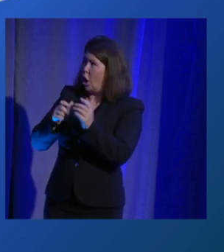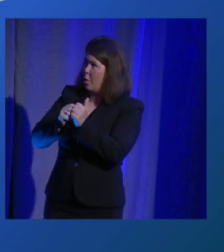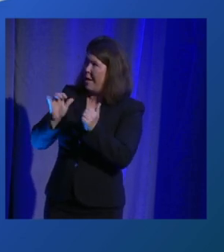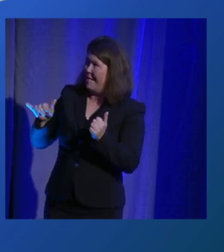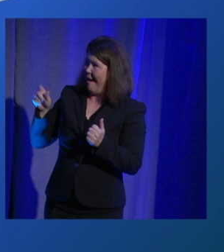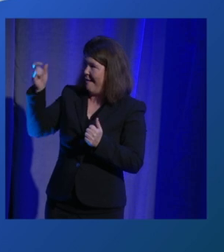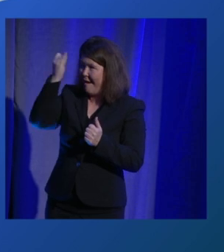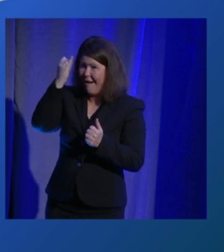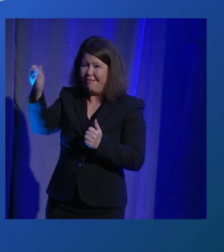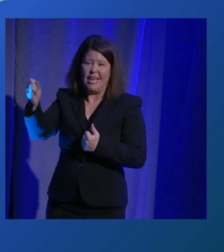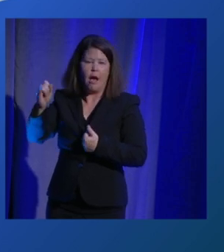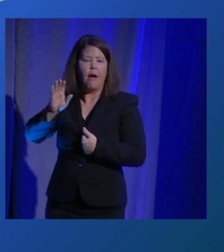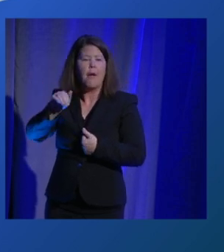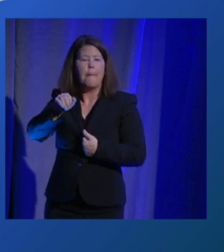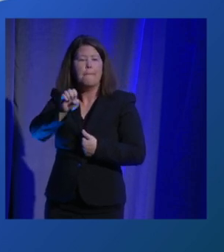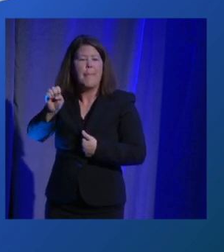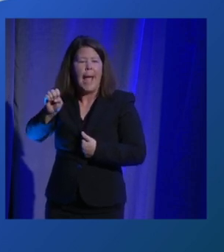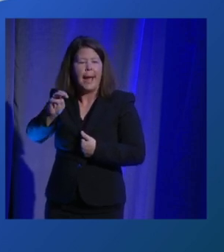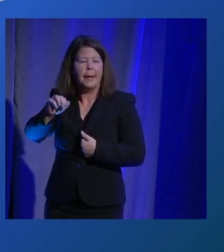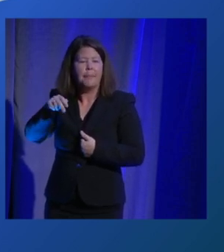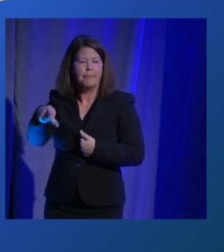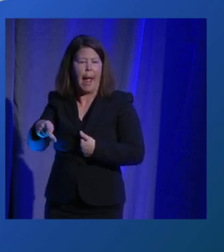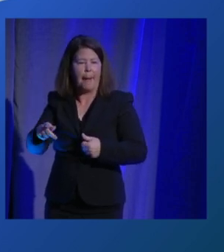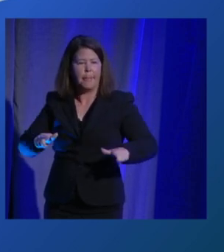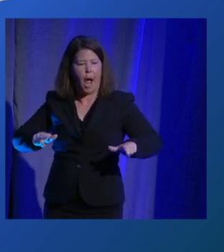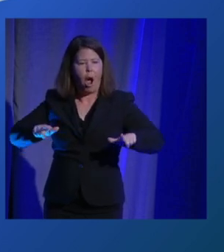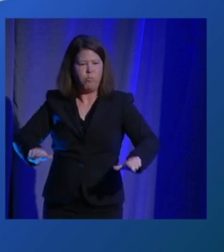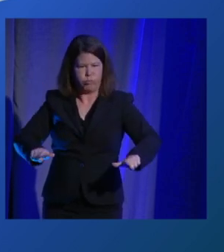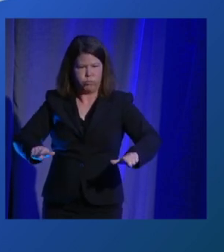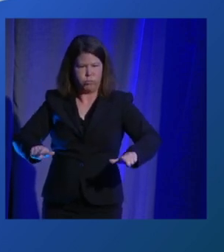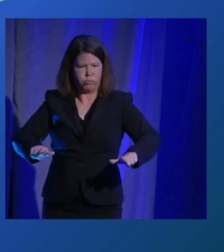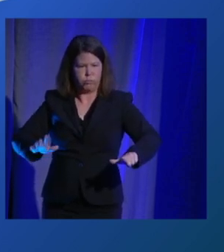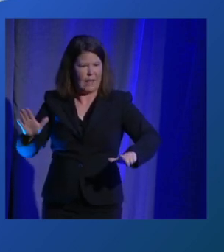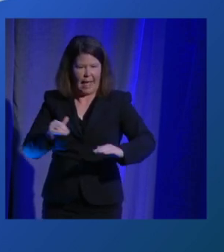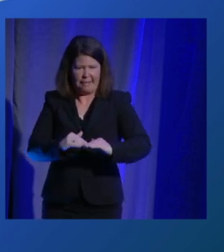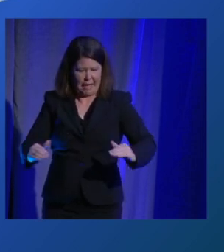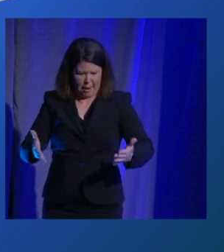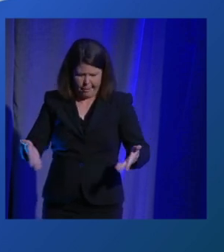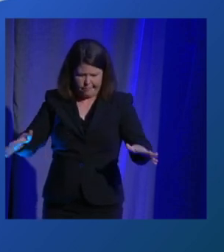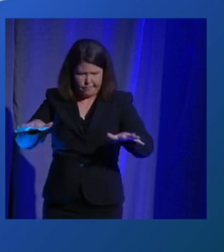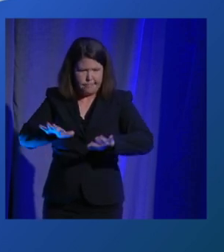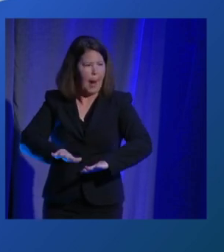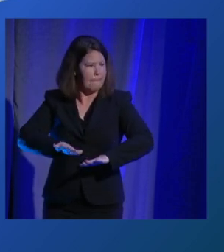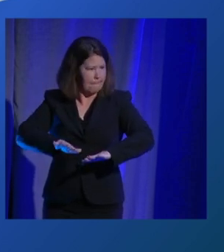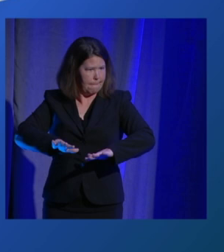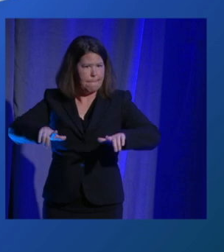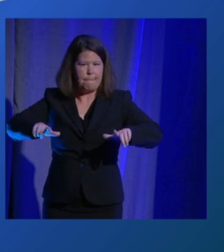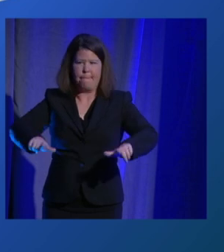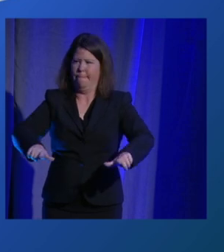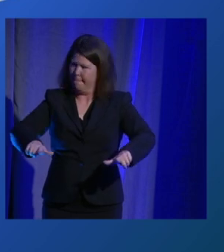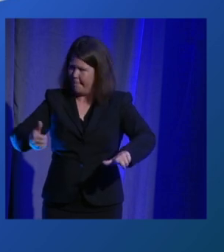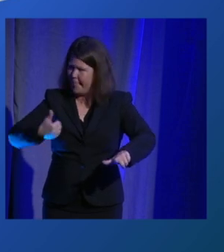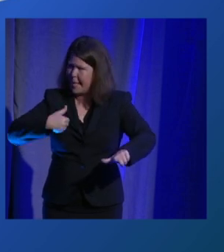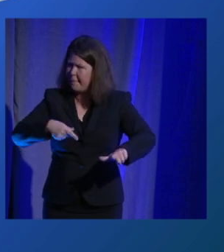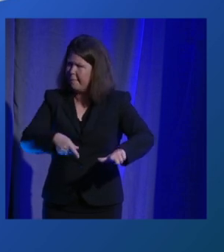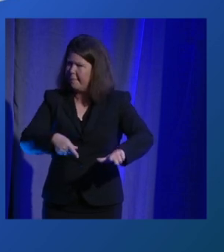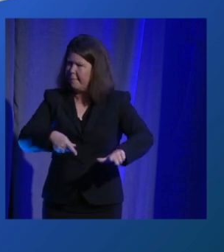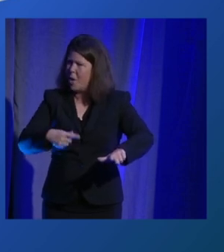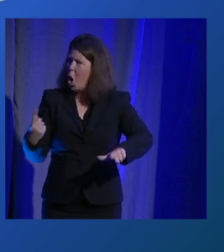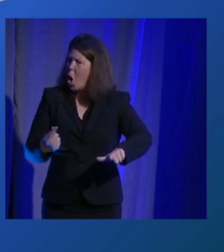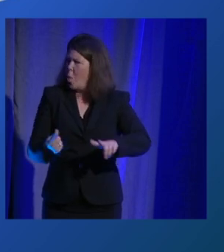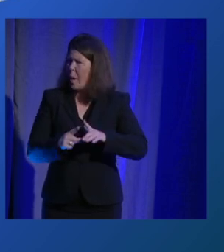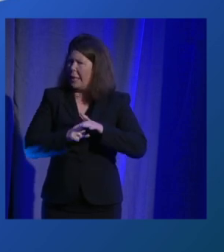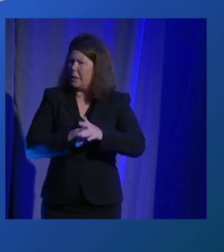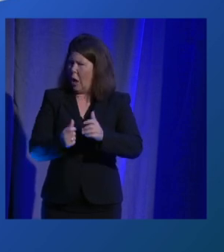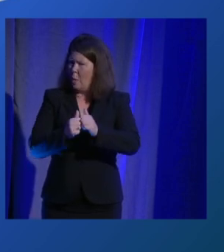knowledge right a base map a base layer well the challenge with that mindset